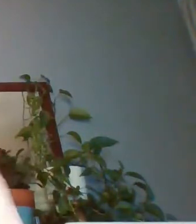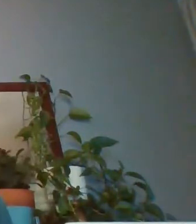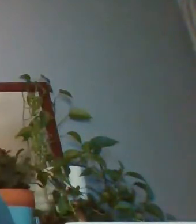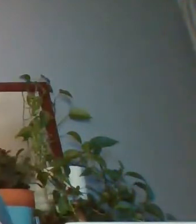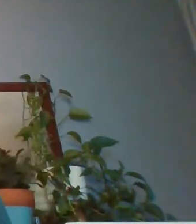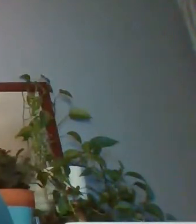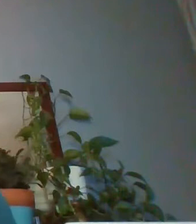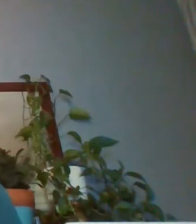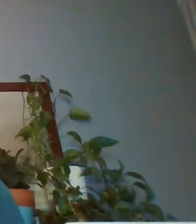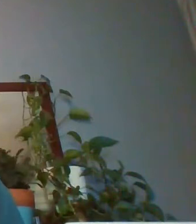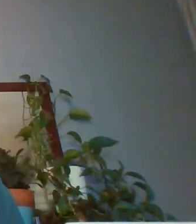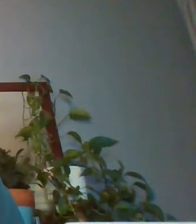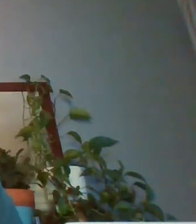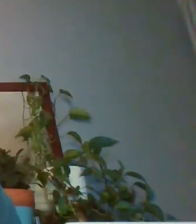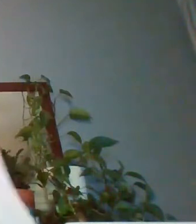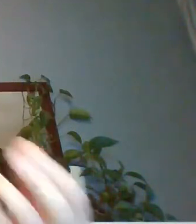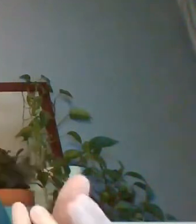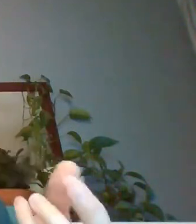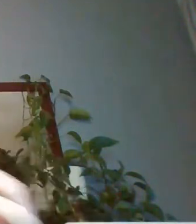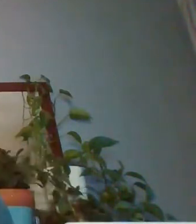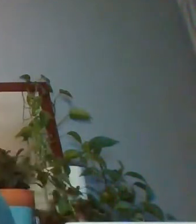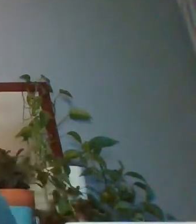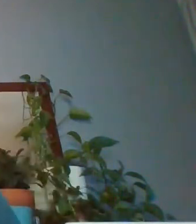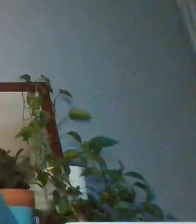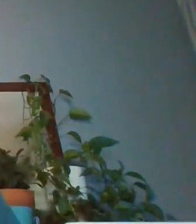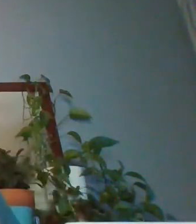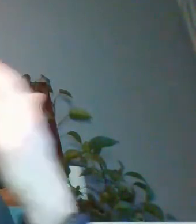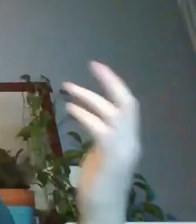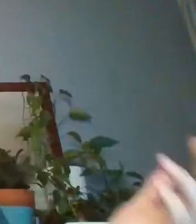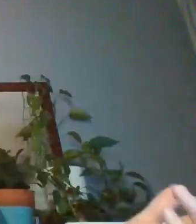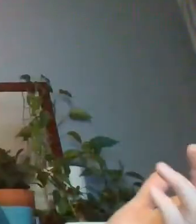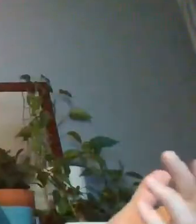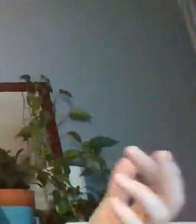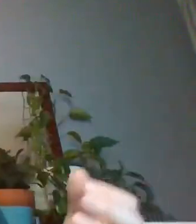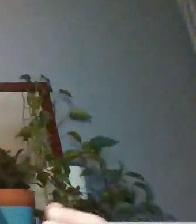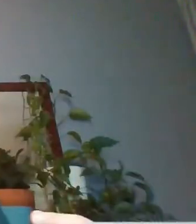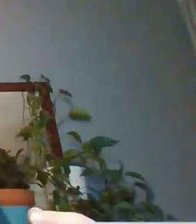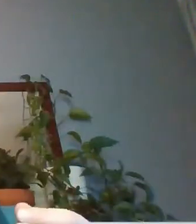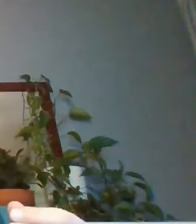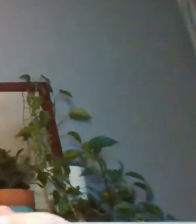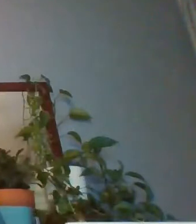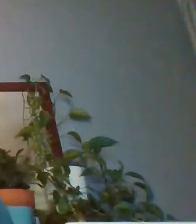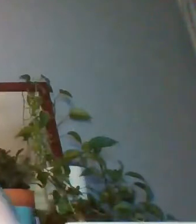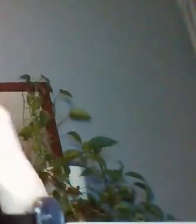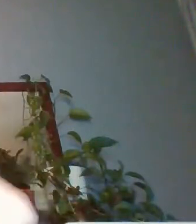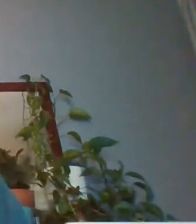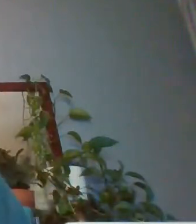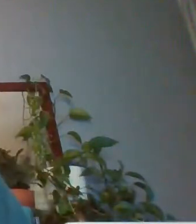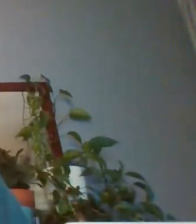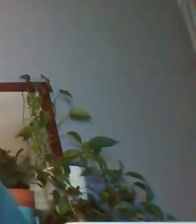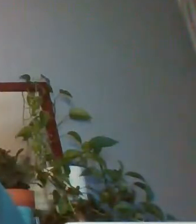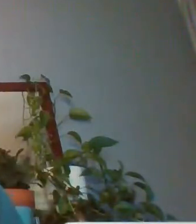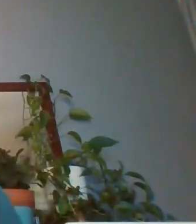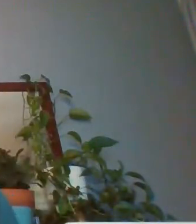and these are healthy safe risks um to try something new it can be amazingly transformative not only for you as an educator but